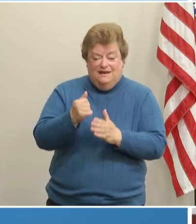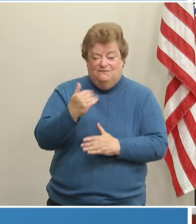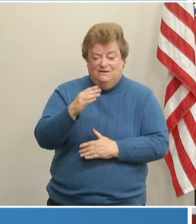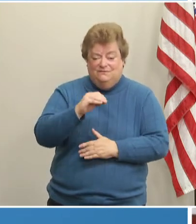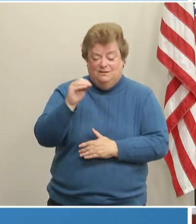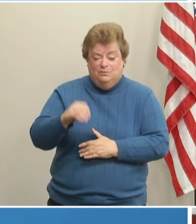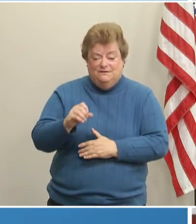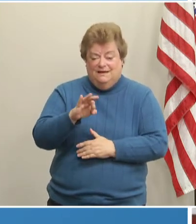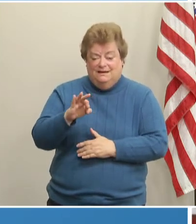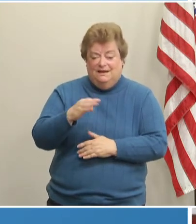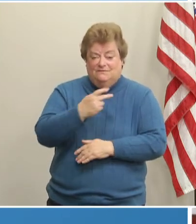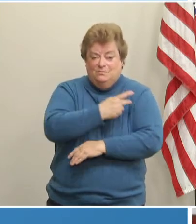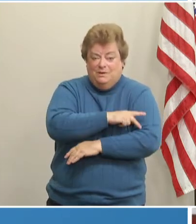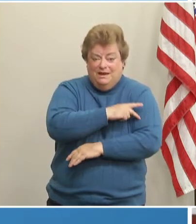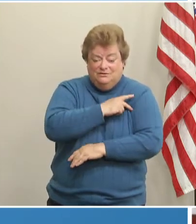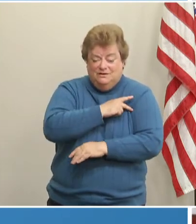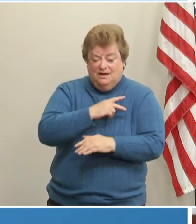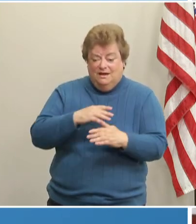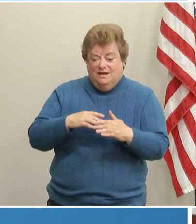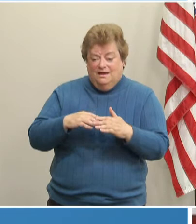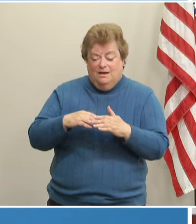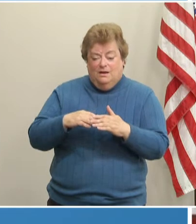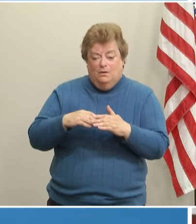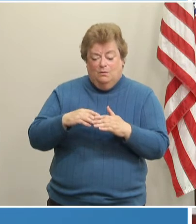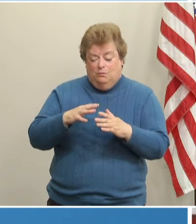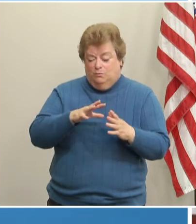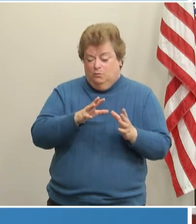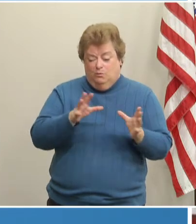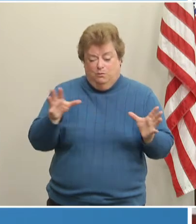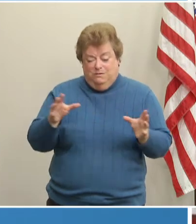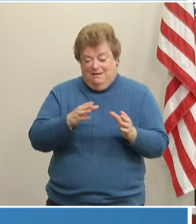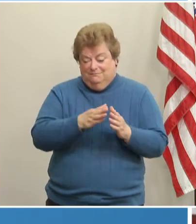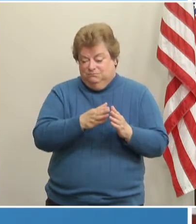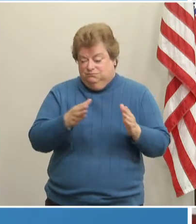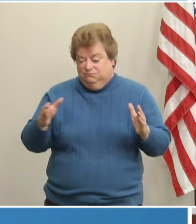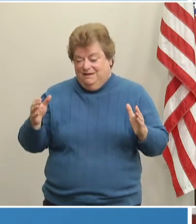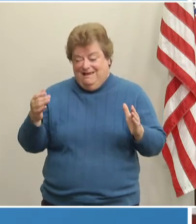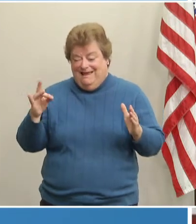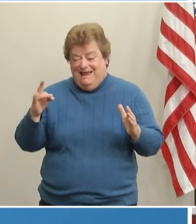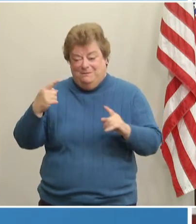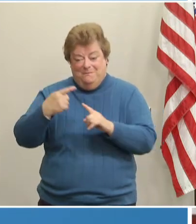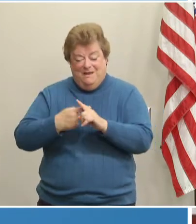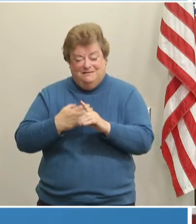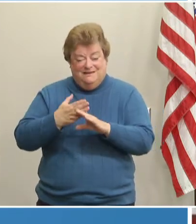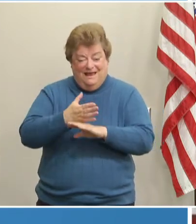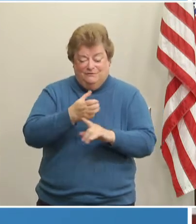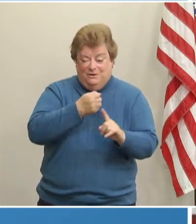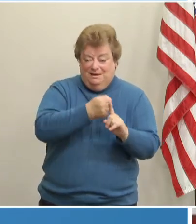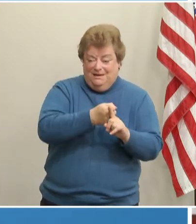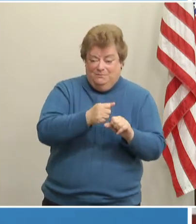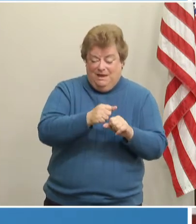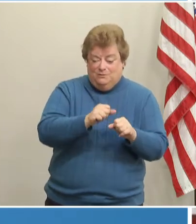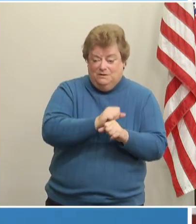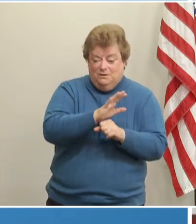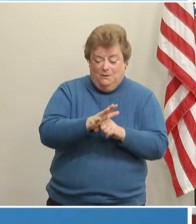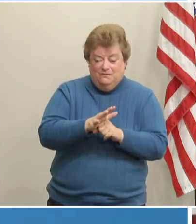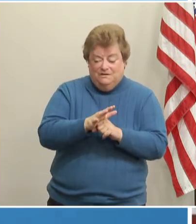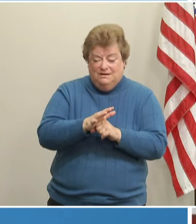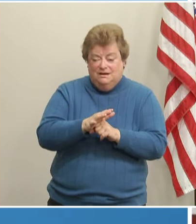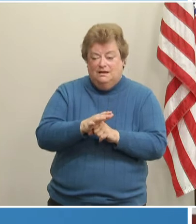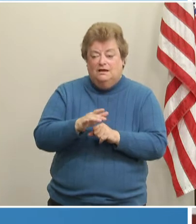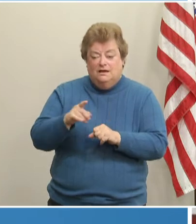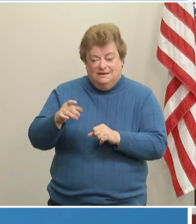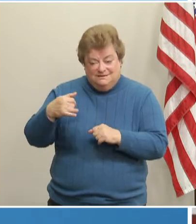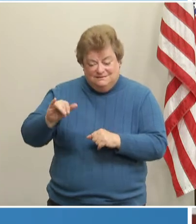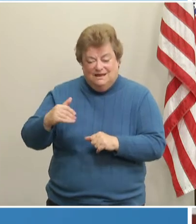of patients, even up to 8 months, will have some, and some of the data was even more striking in the younger population, will